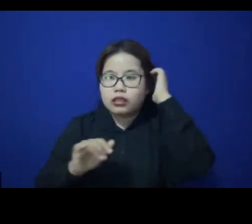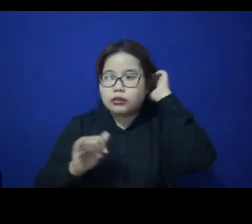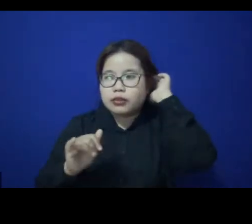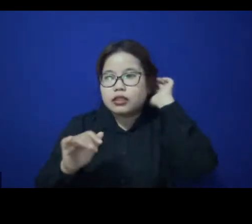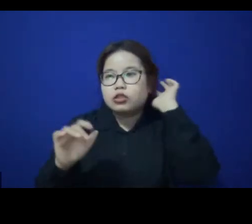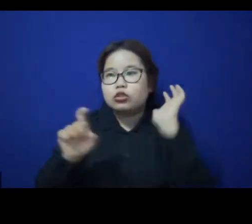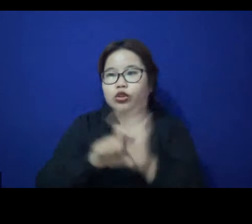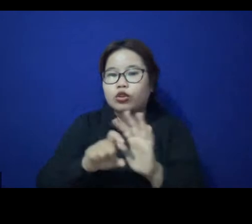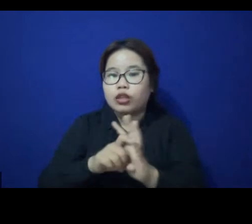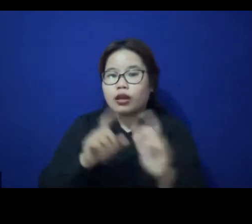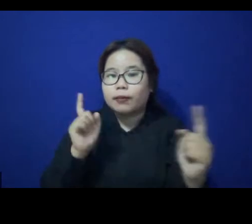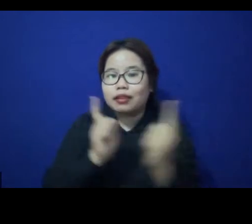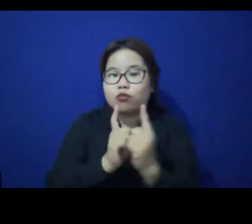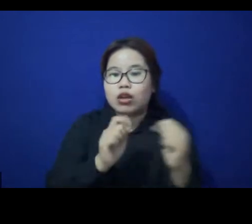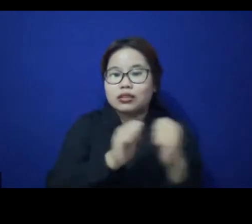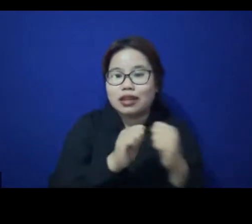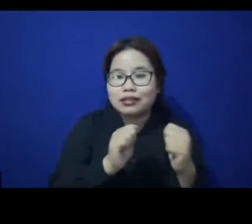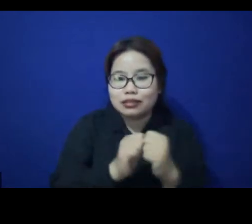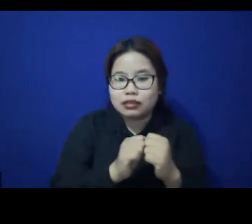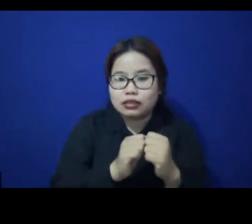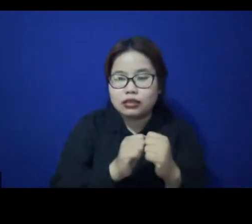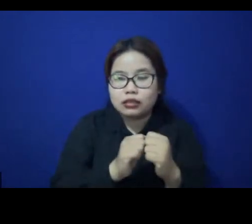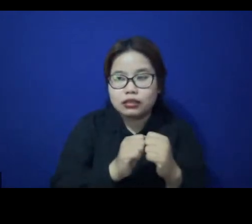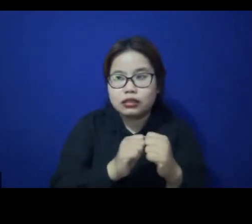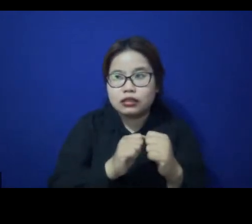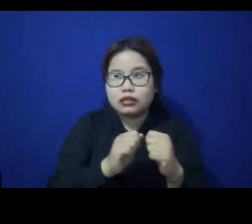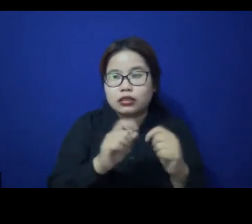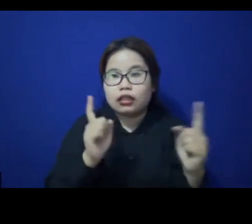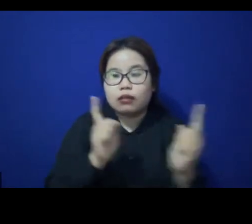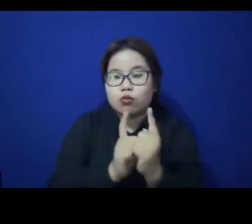my doctor, I've driven there in my own car